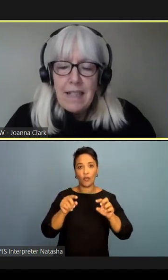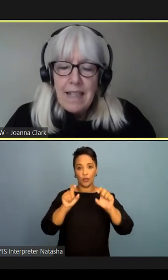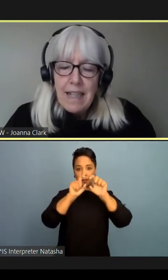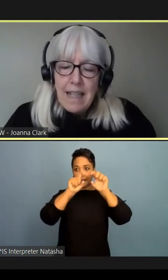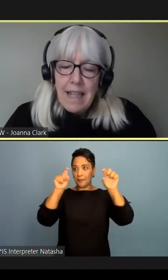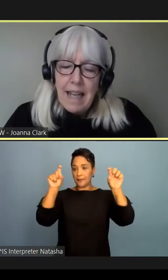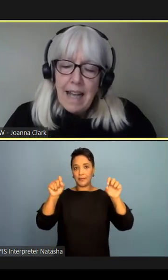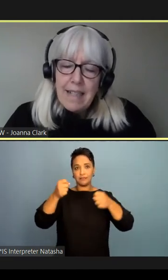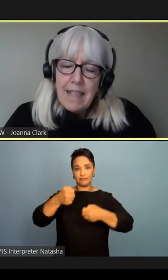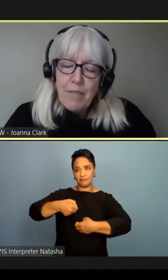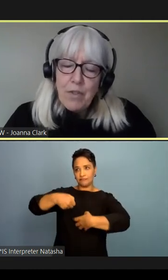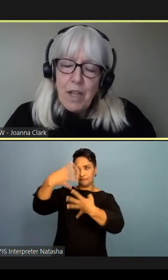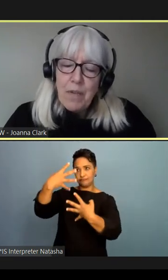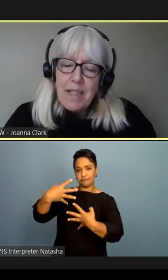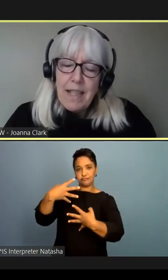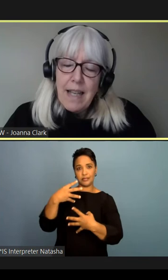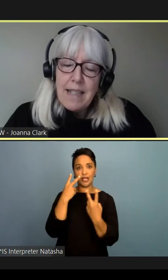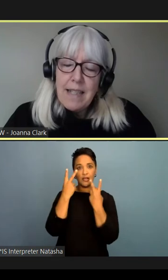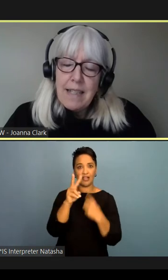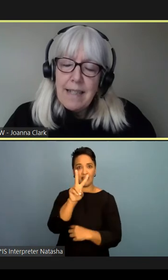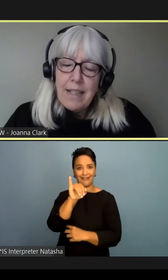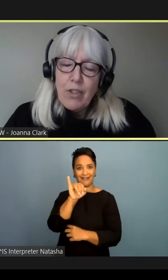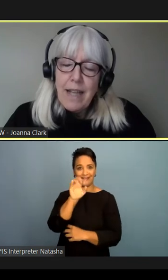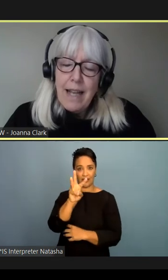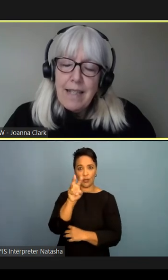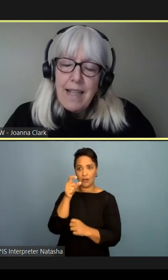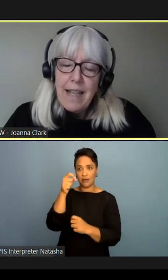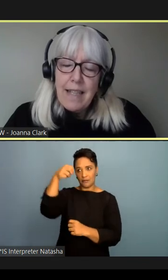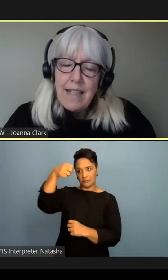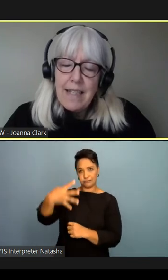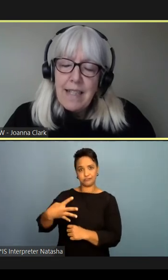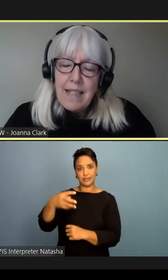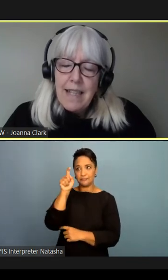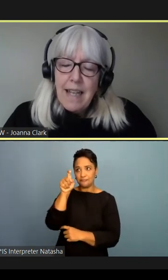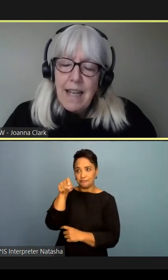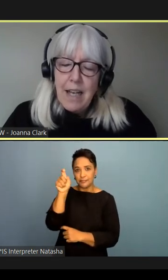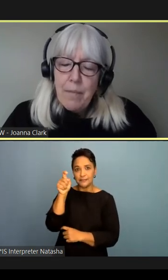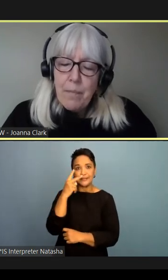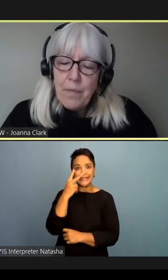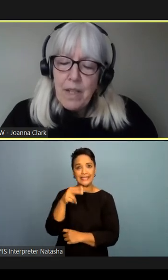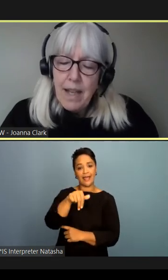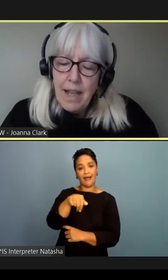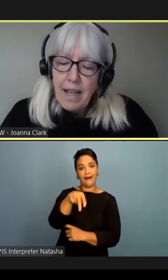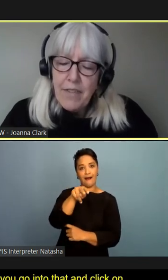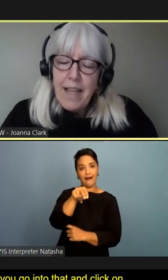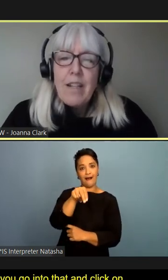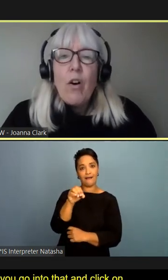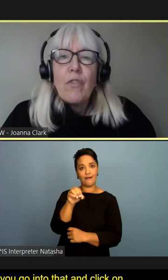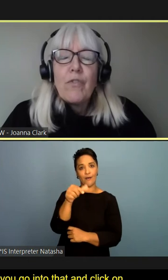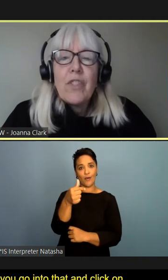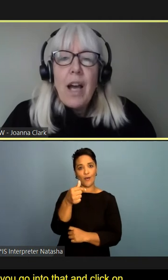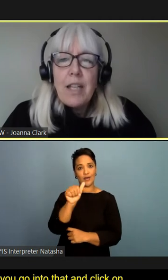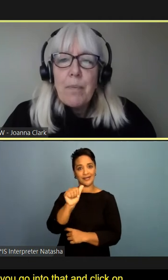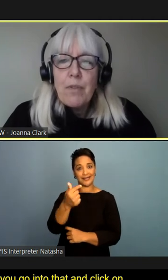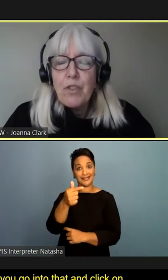screen. And if you go into that and click on annotate, and then